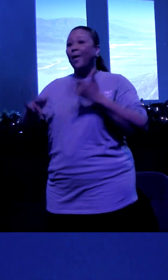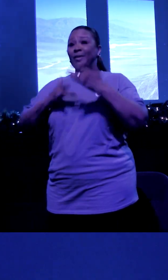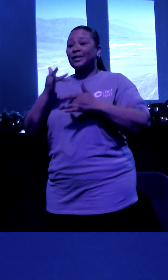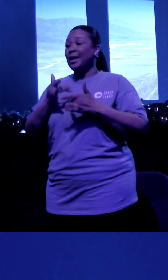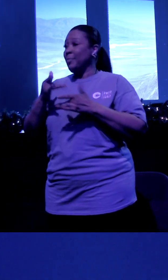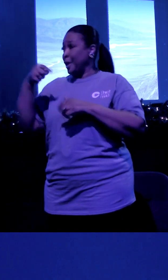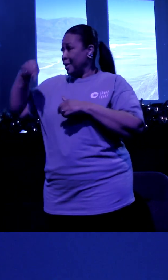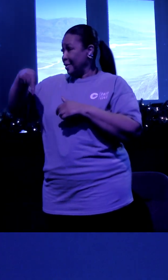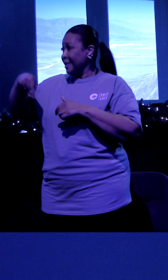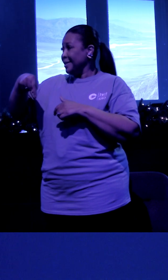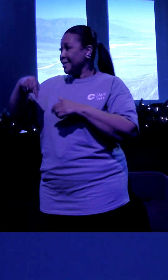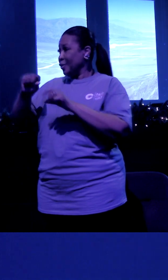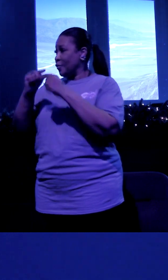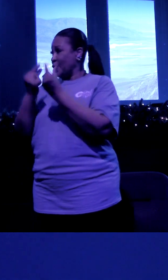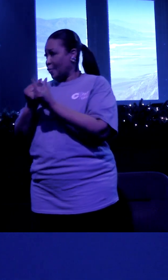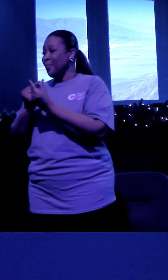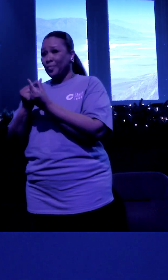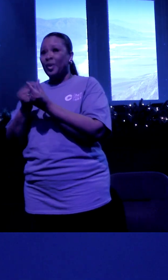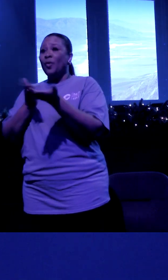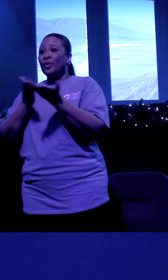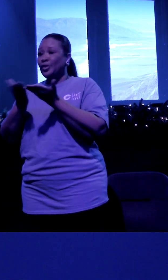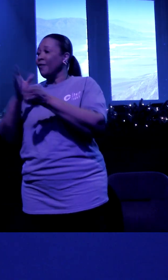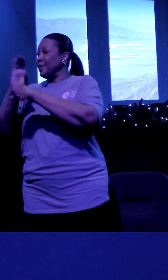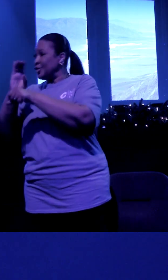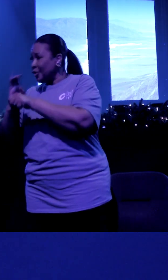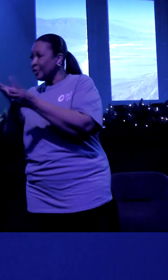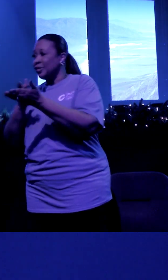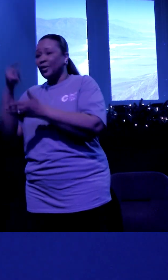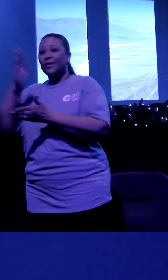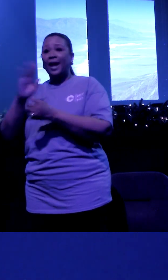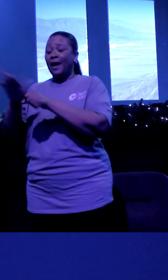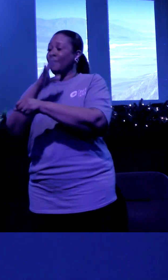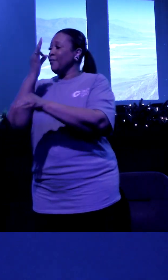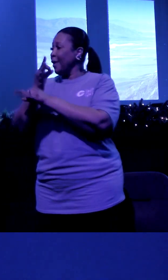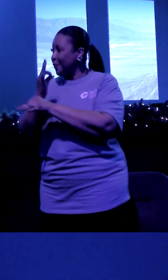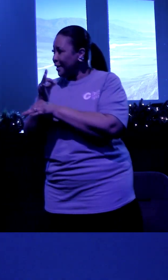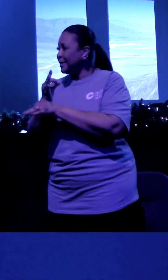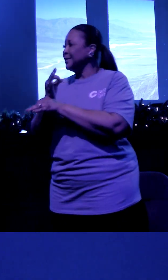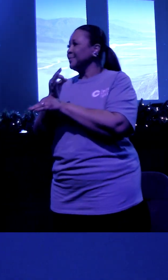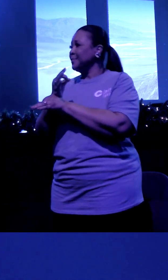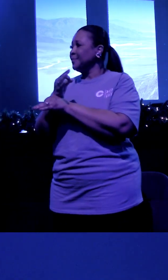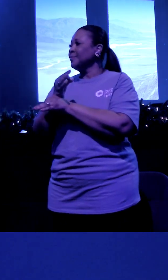To be a part of this group who is serving the church and serving God faithfully.